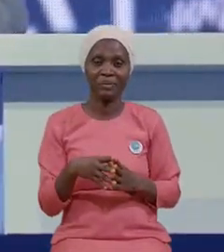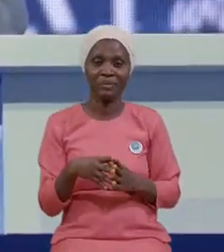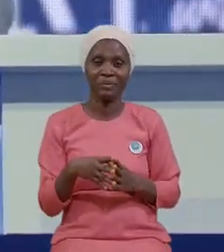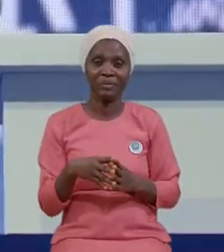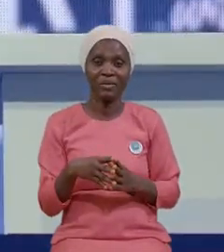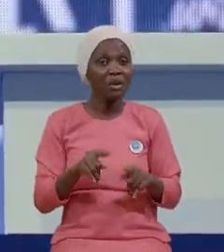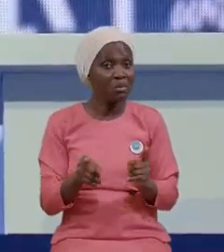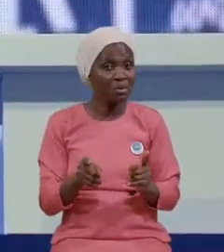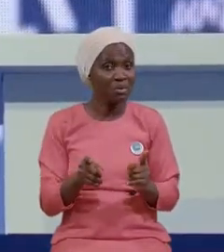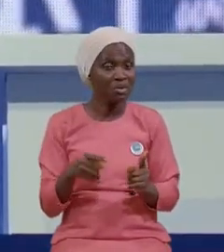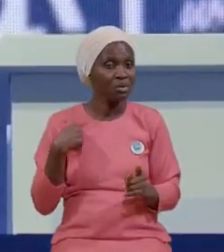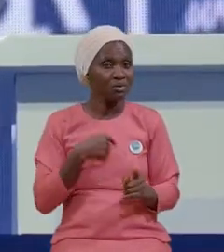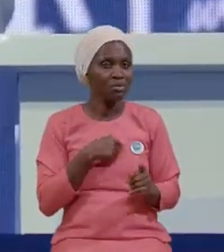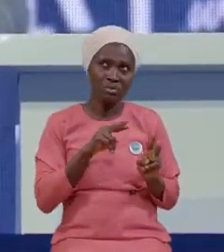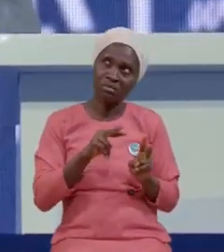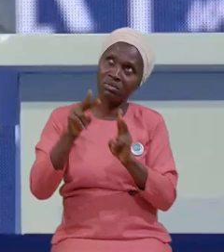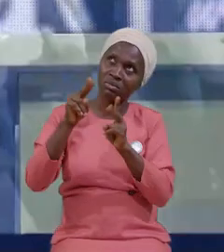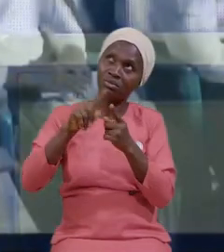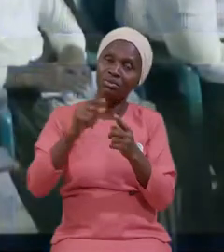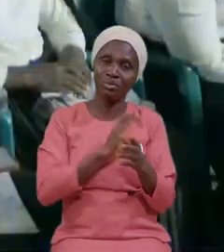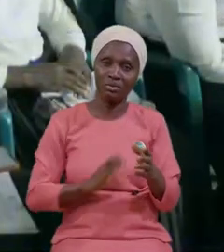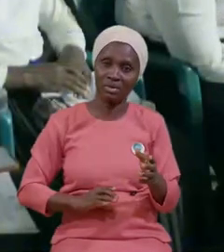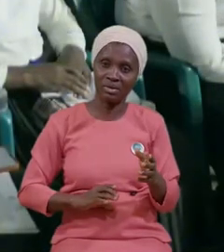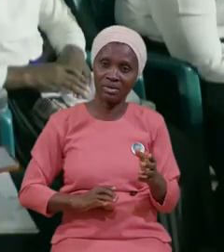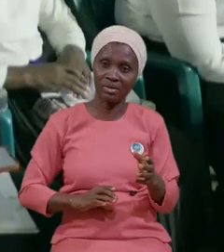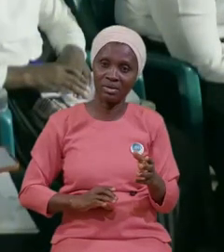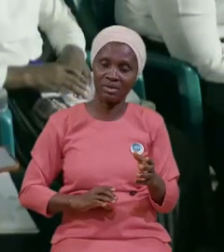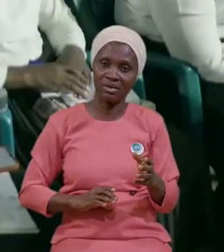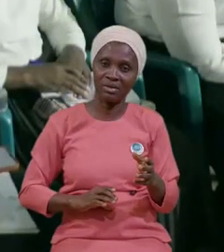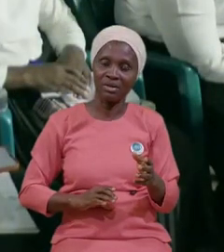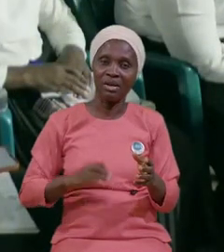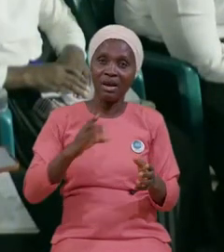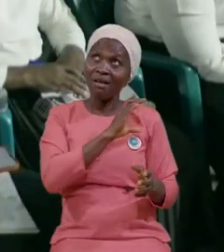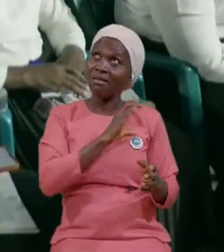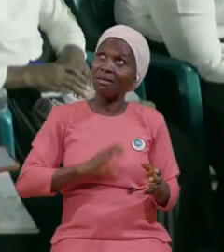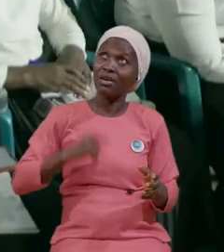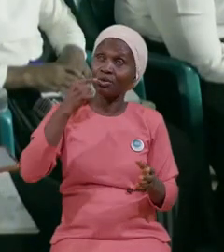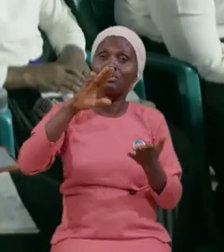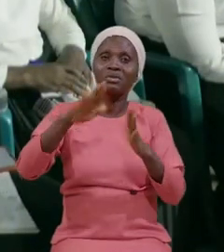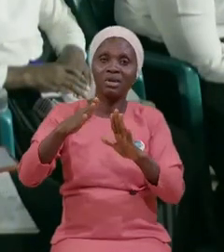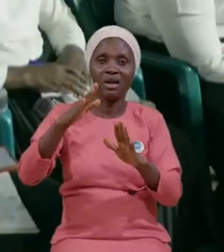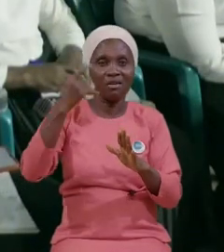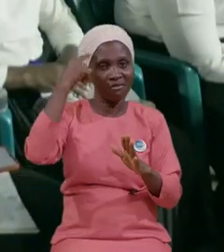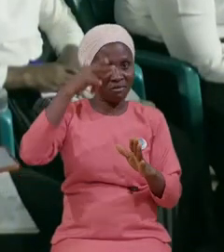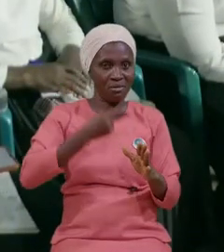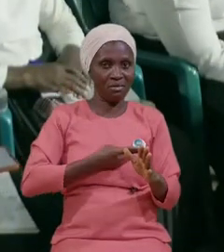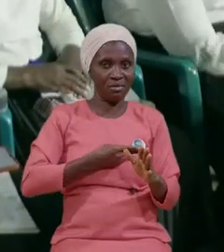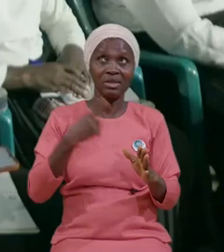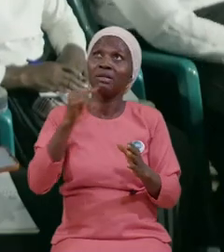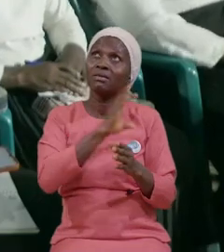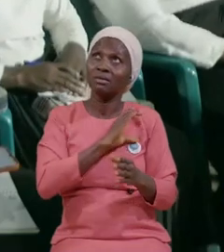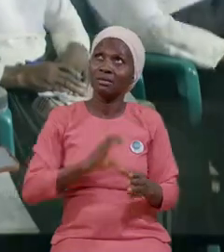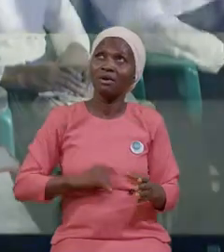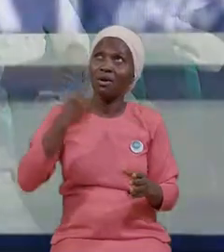But we look unto Christ, the Christ that died for us, the Christ that took